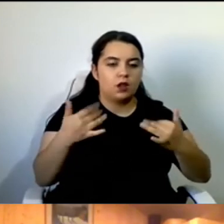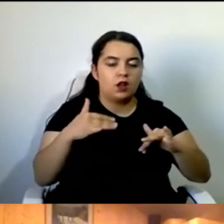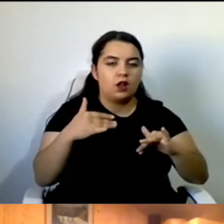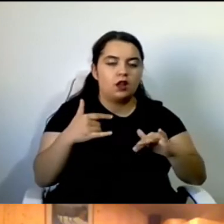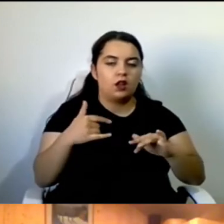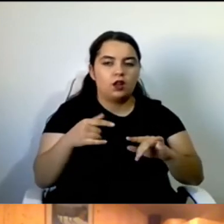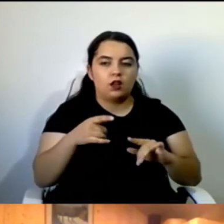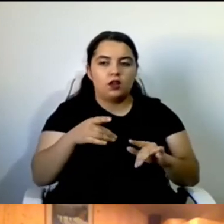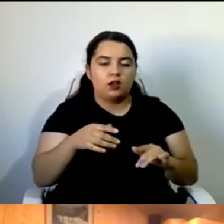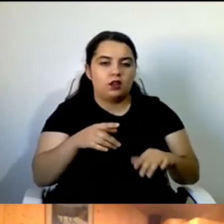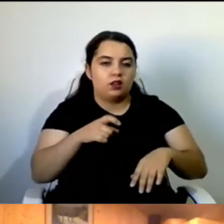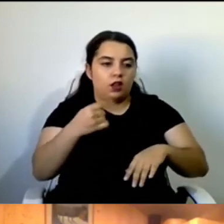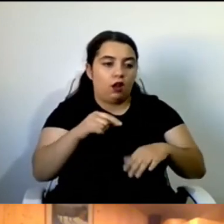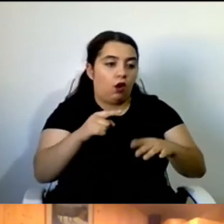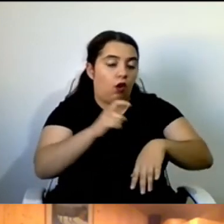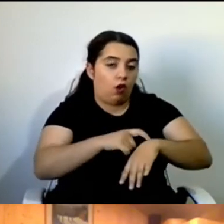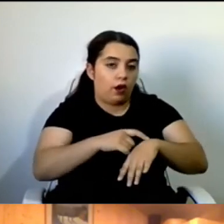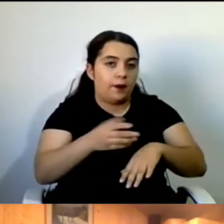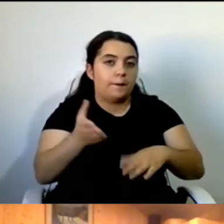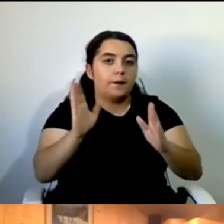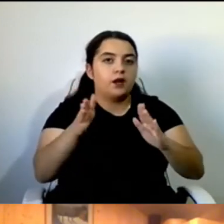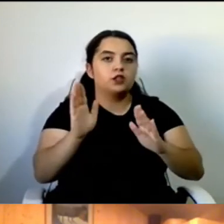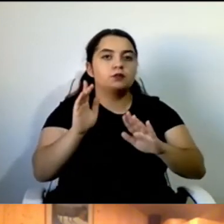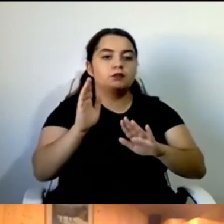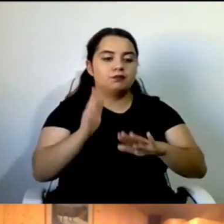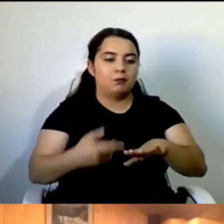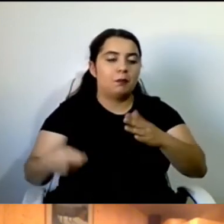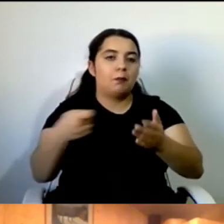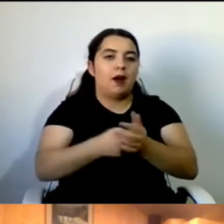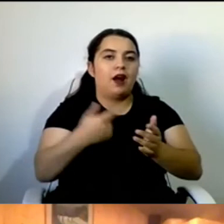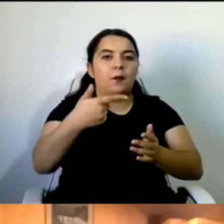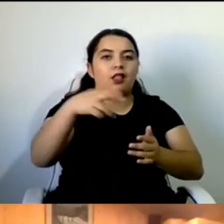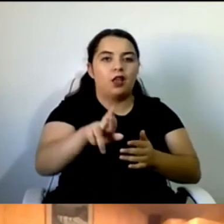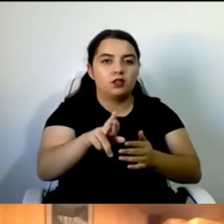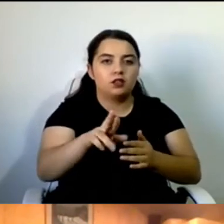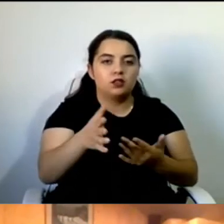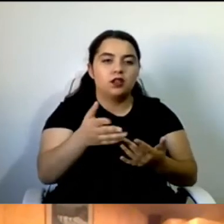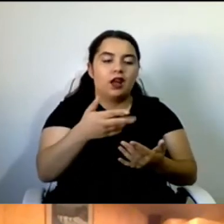fee depends on how much income you have or wealth or whatever.